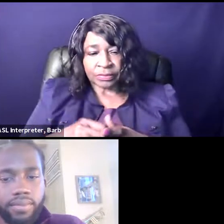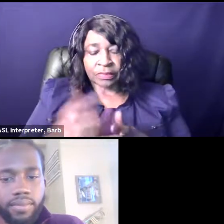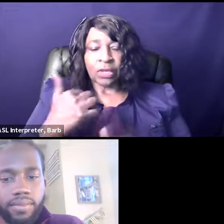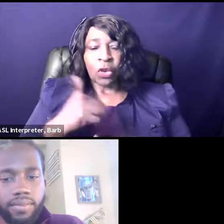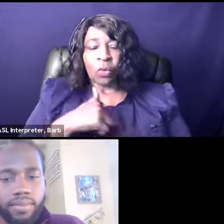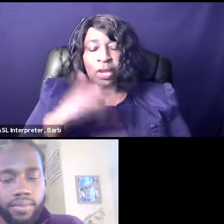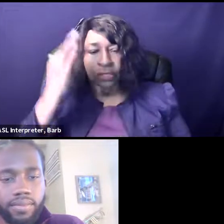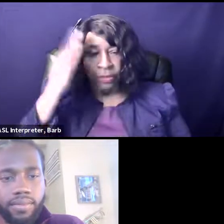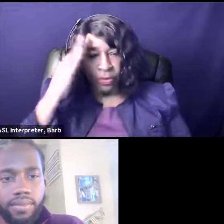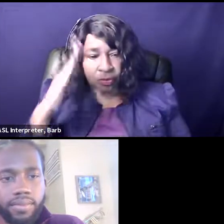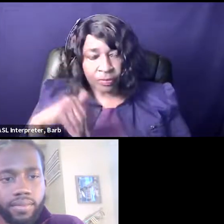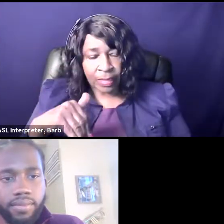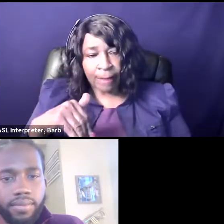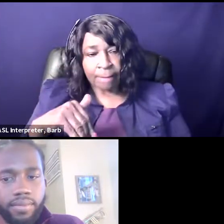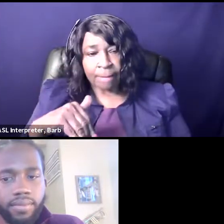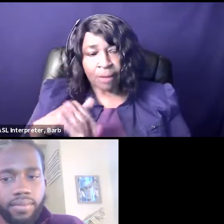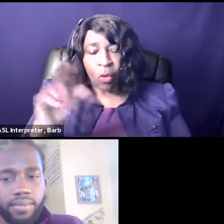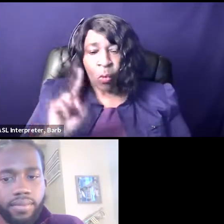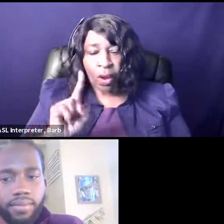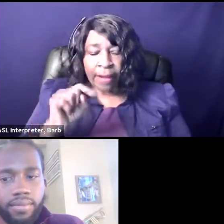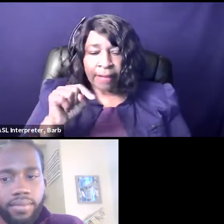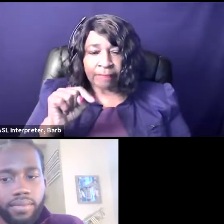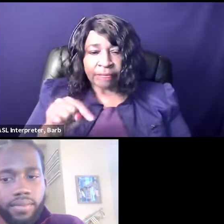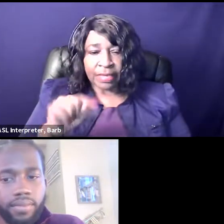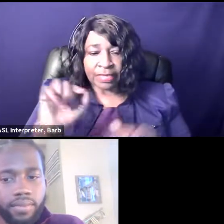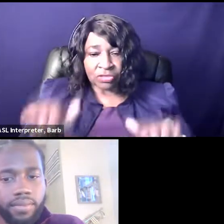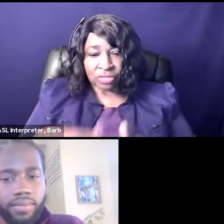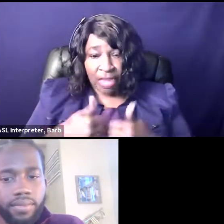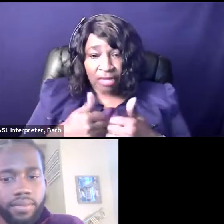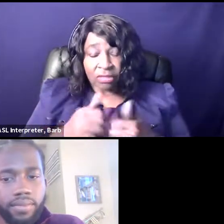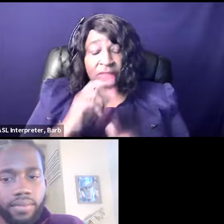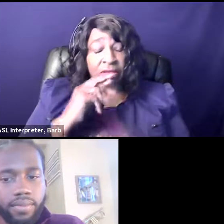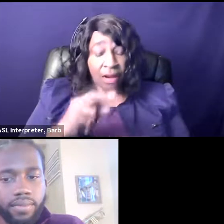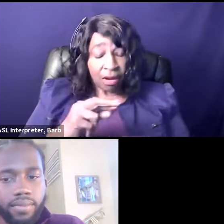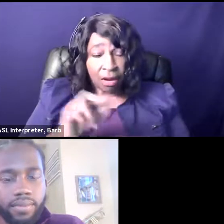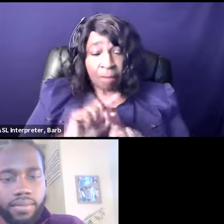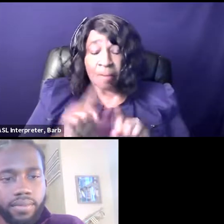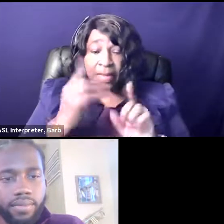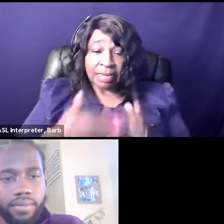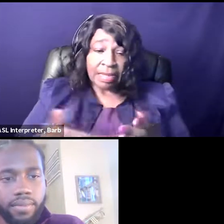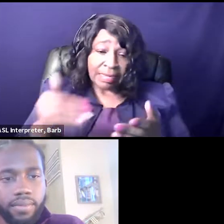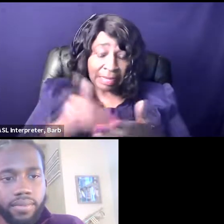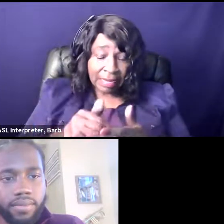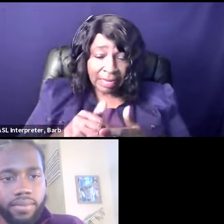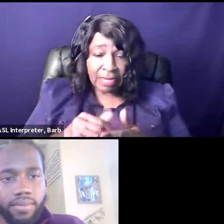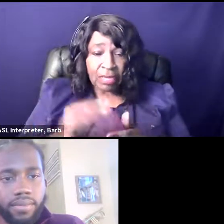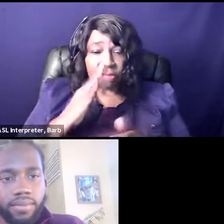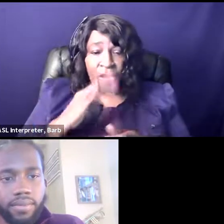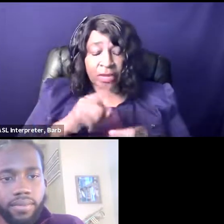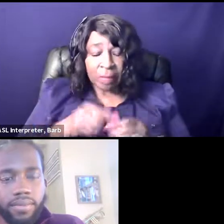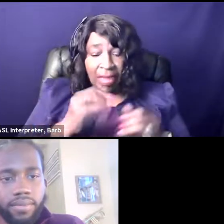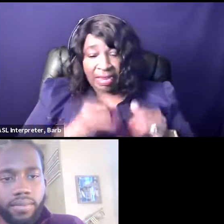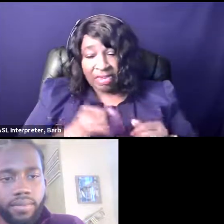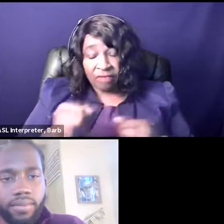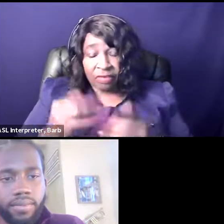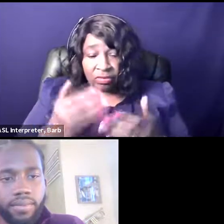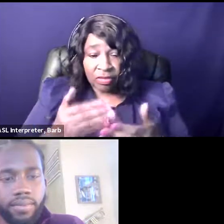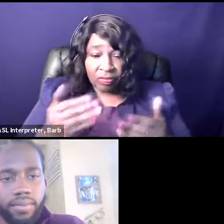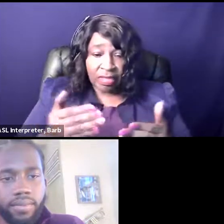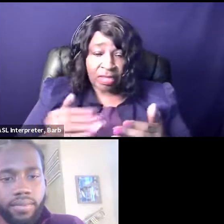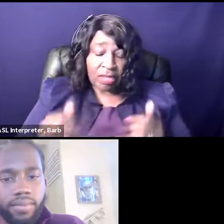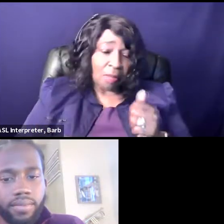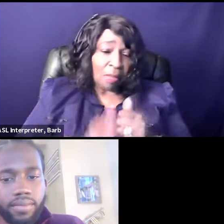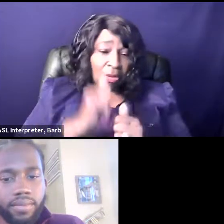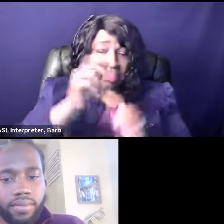know kind of where these challenges are located. But again, you talked about an individual thing. Most of our policies